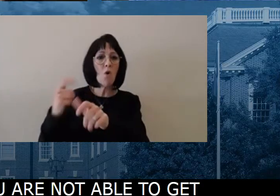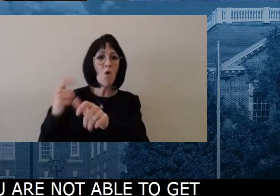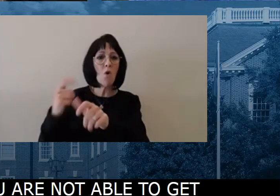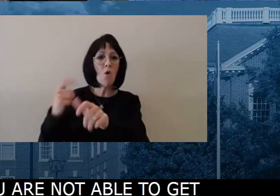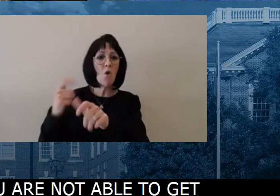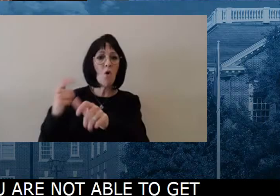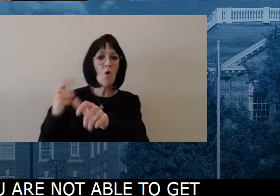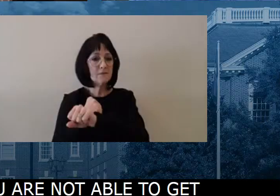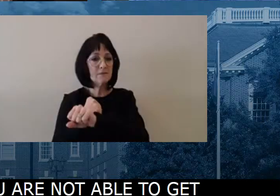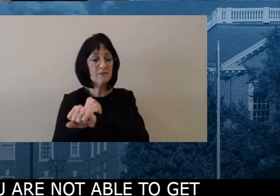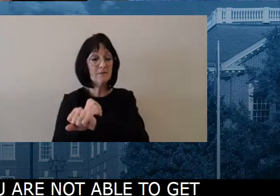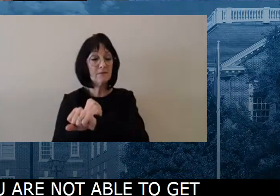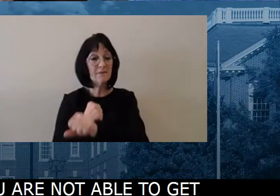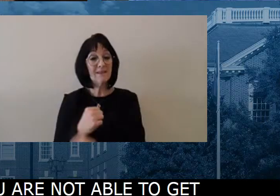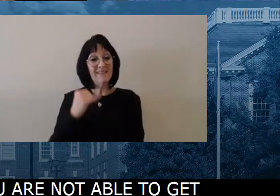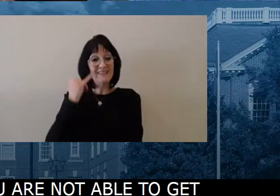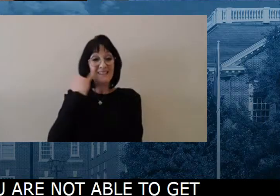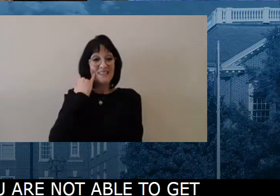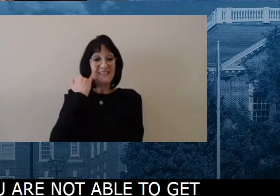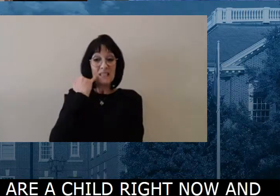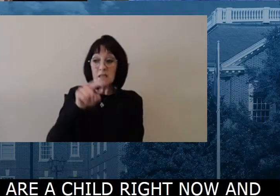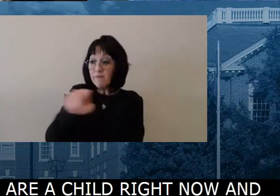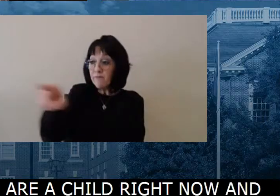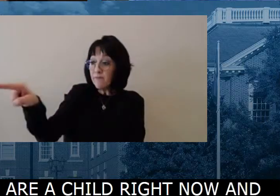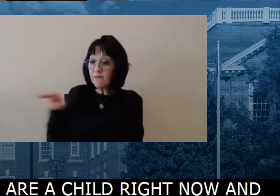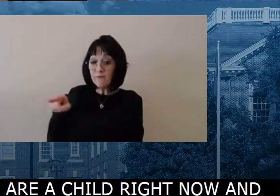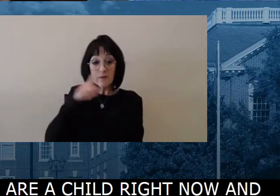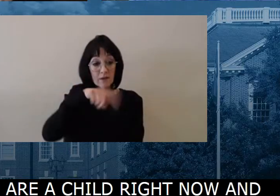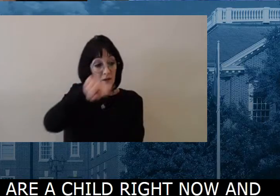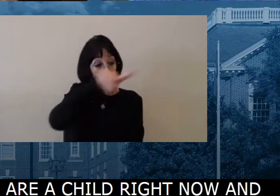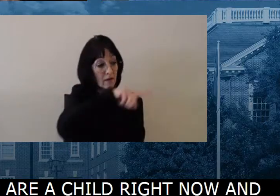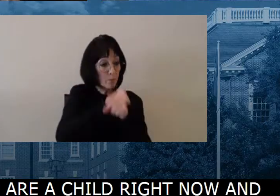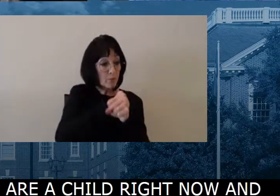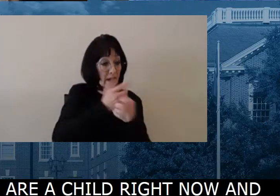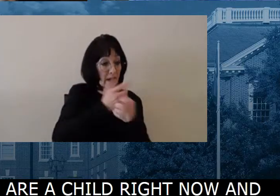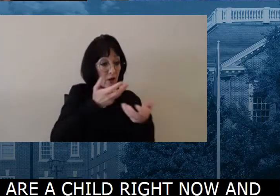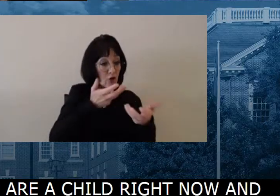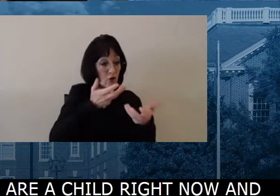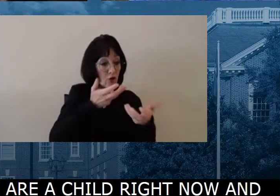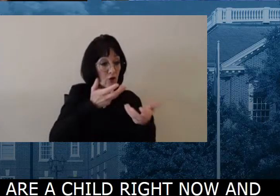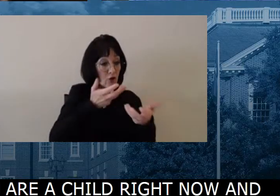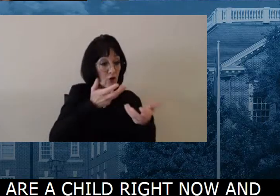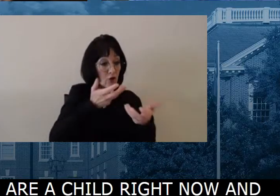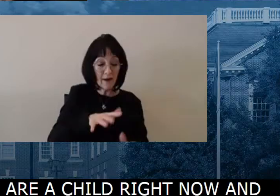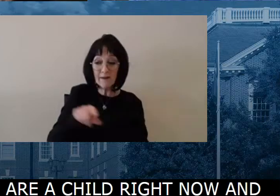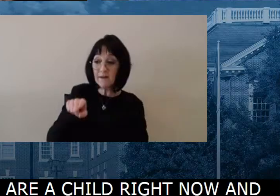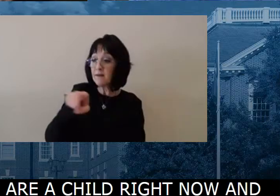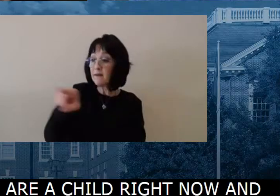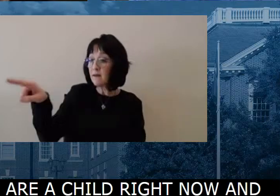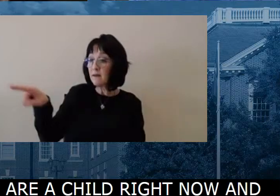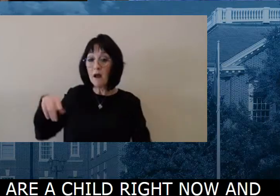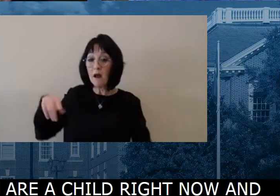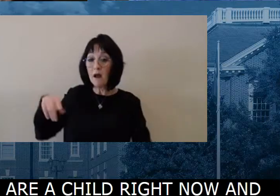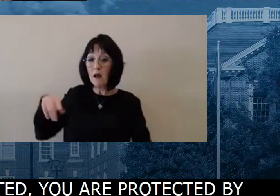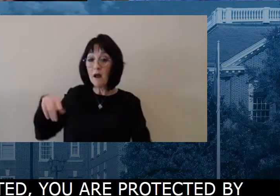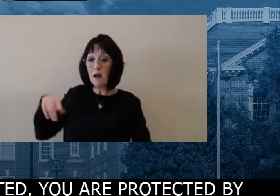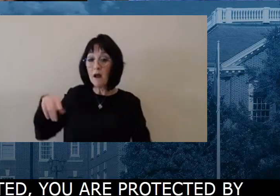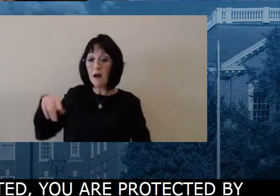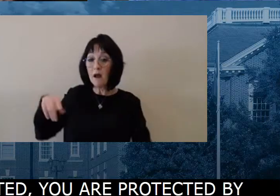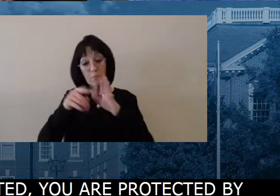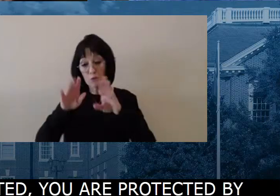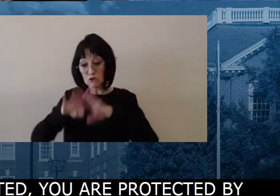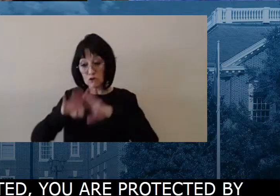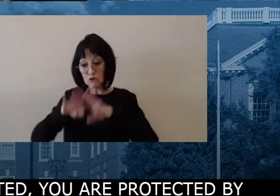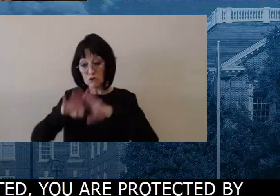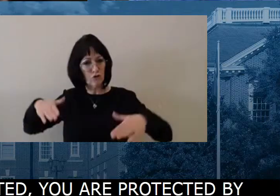by those who surround you. You're not at greater risk. So often those vaccinated